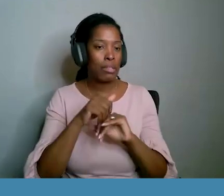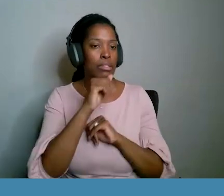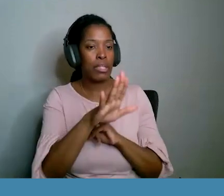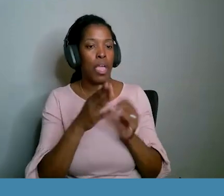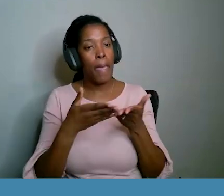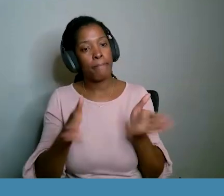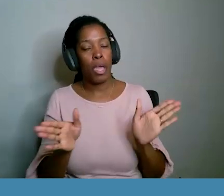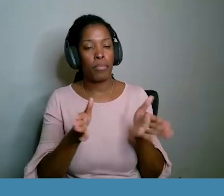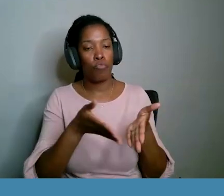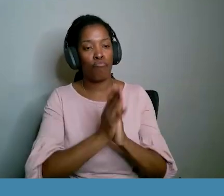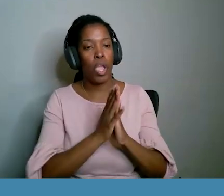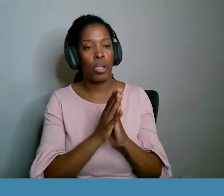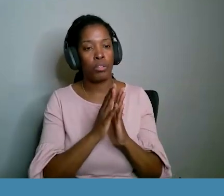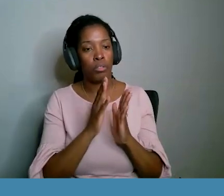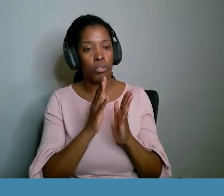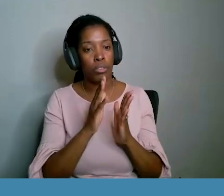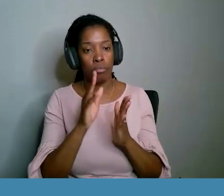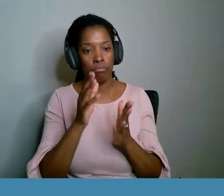and request that data.